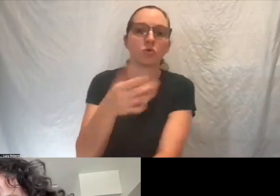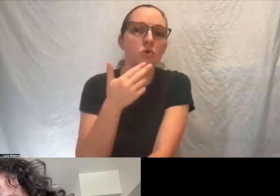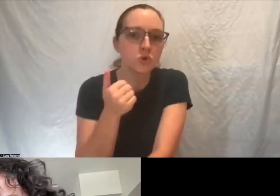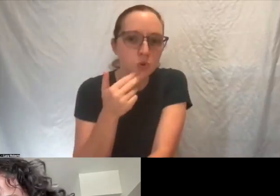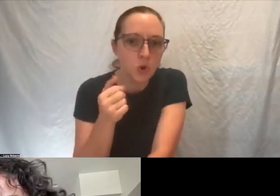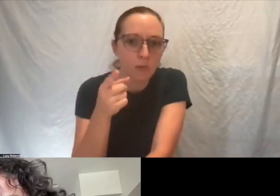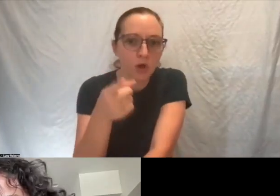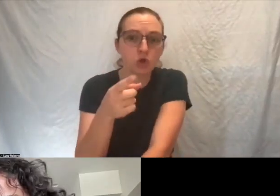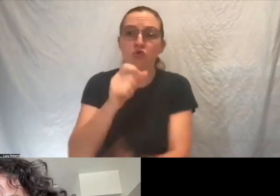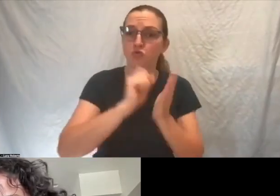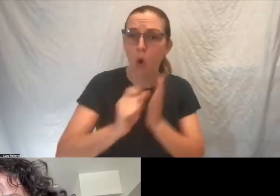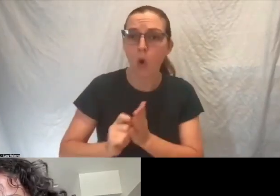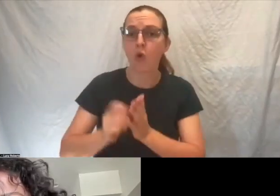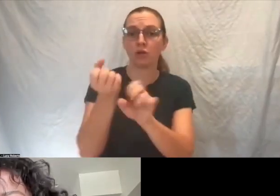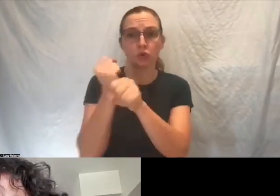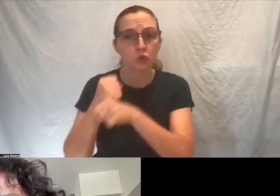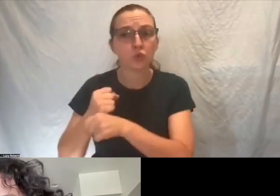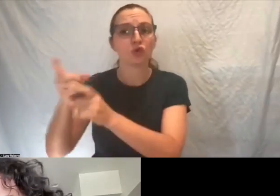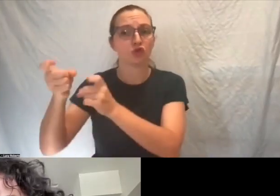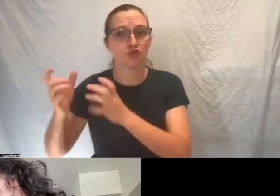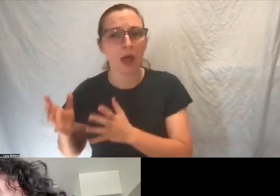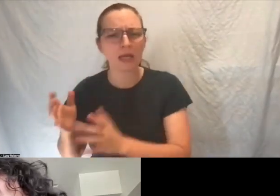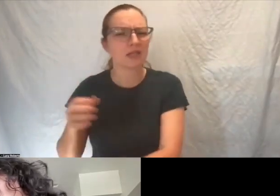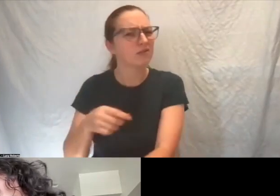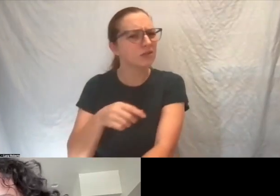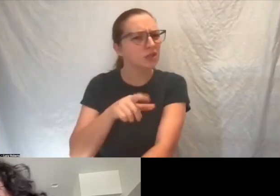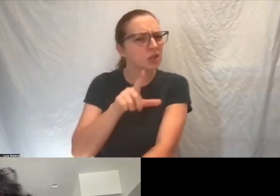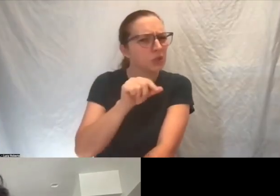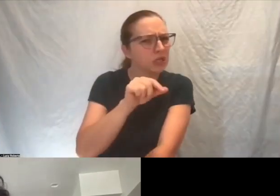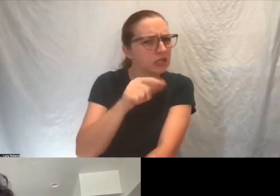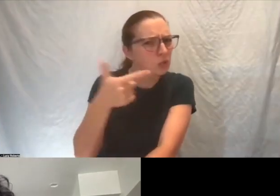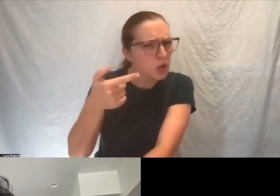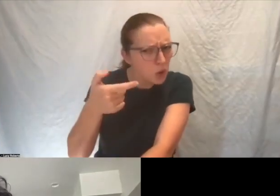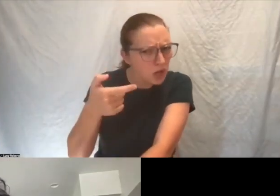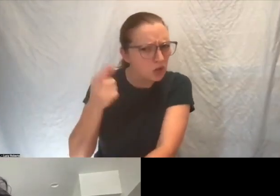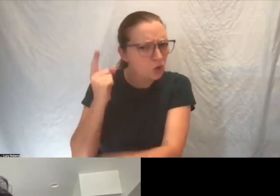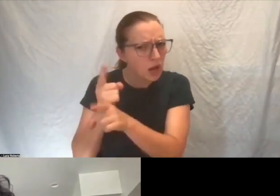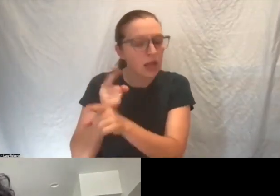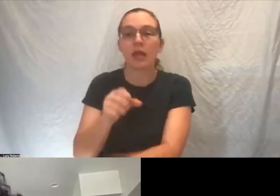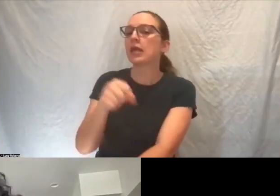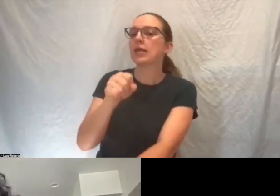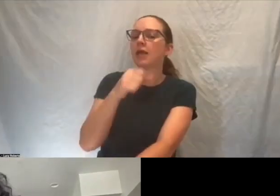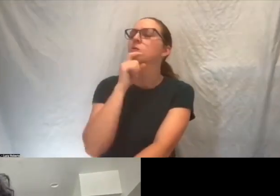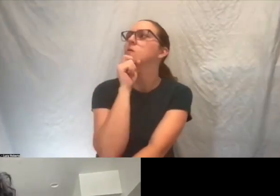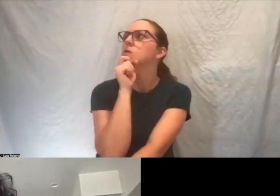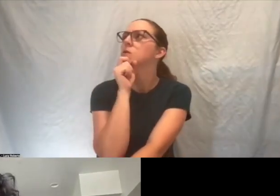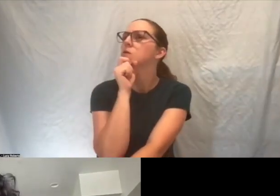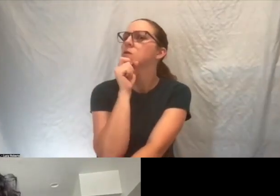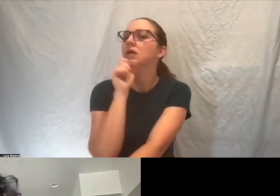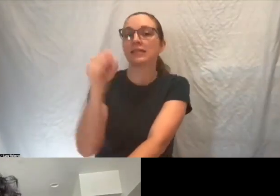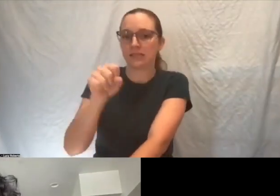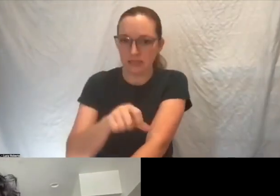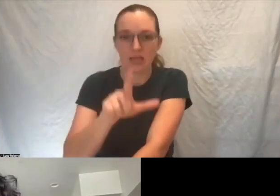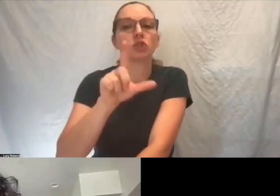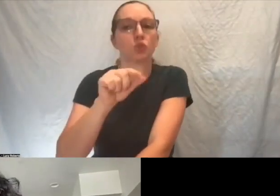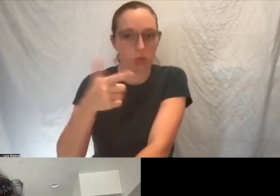wrote, produced, directed in 2021. What? Yeah, it was yes, it was 2021. It